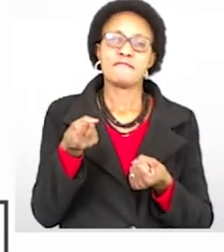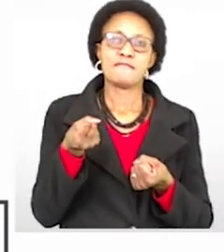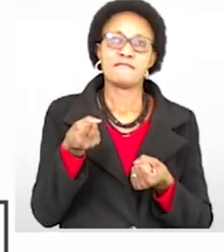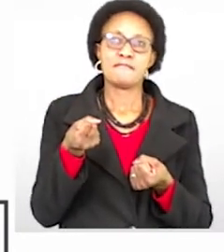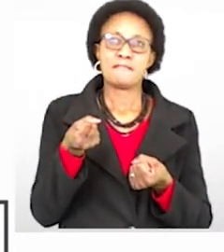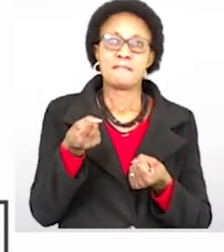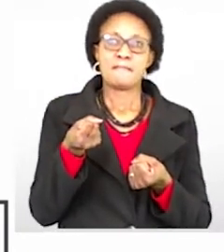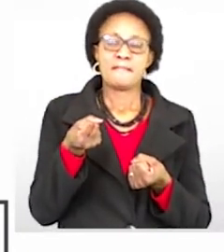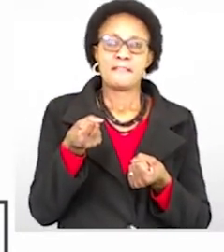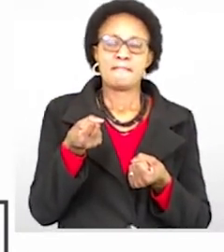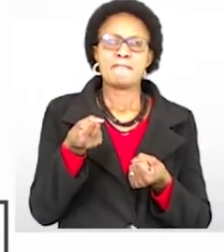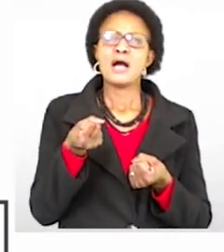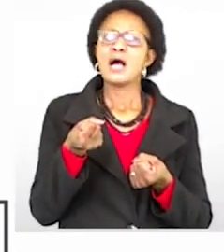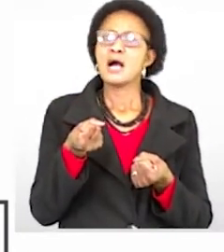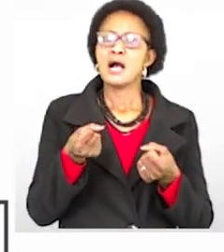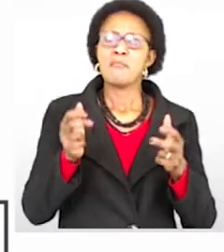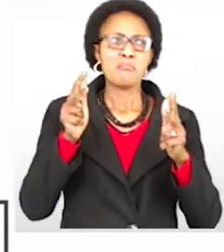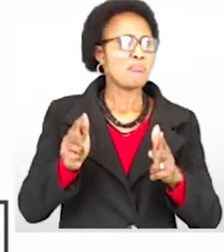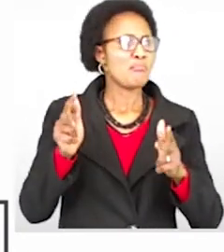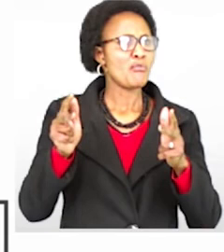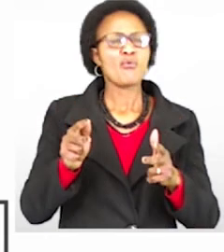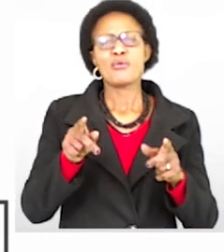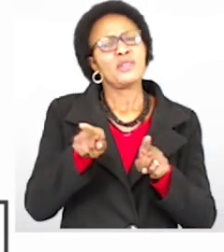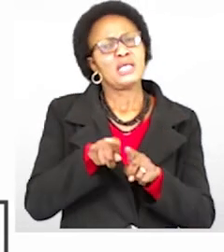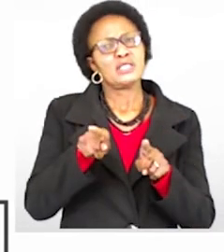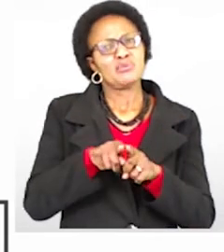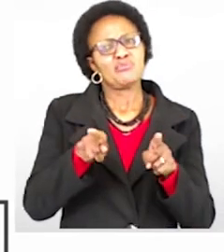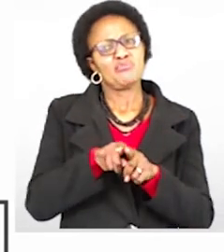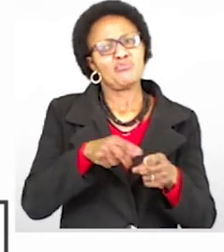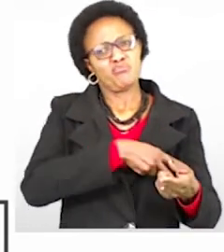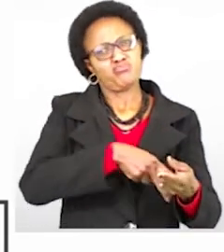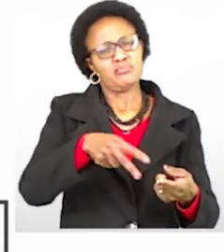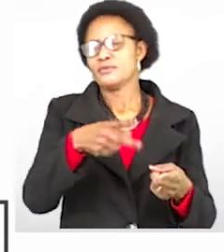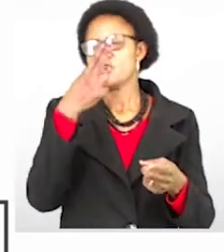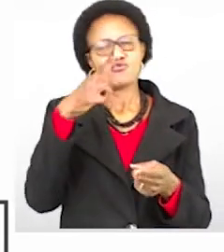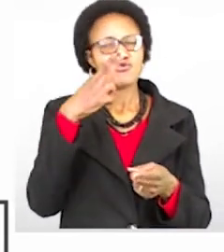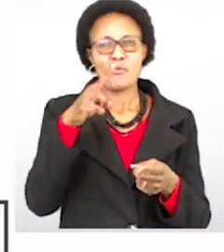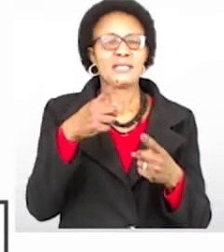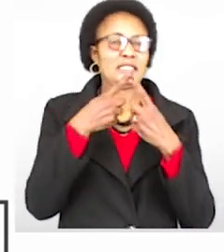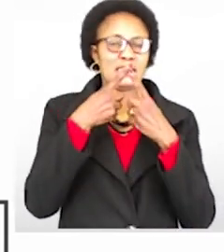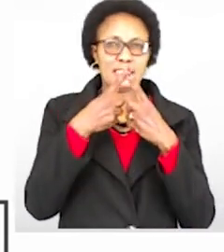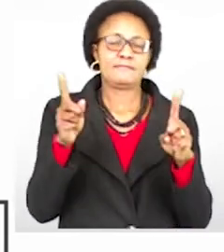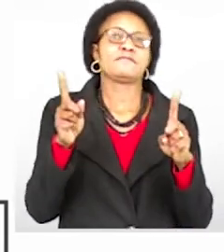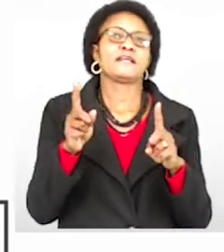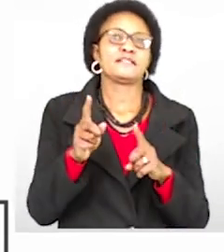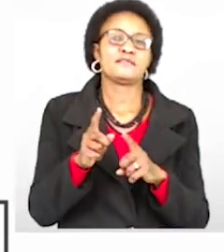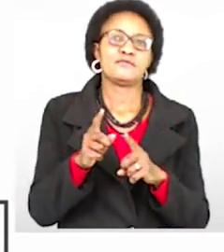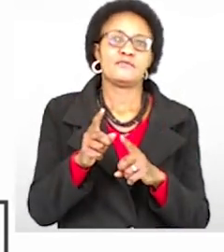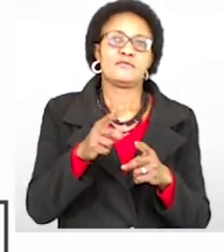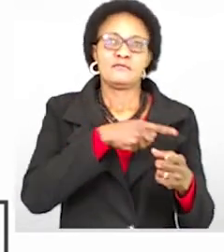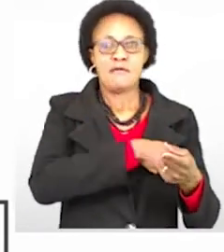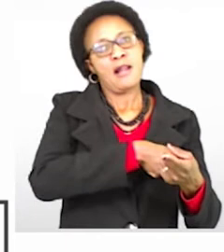rail and not on a road. That's why the bottom is not a road. You can see that the circles are